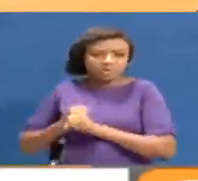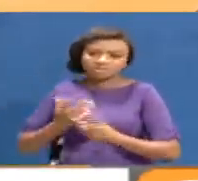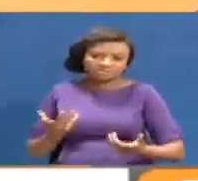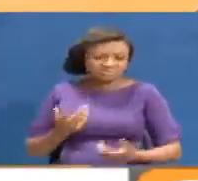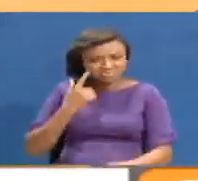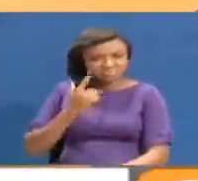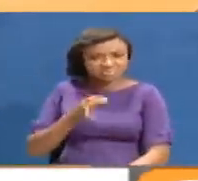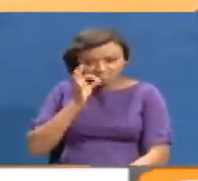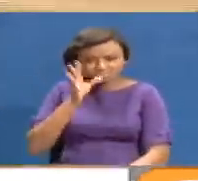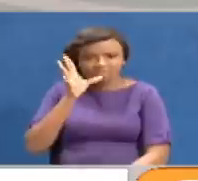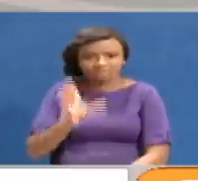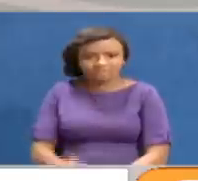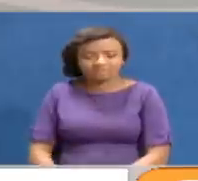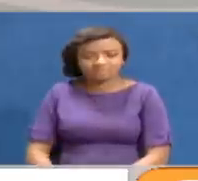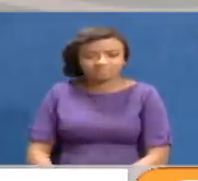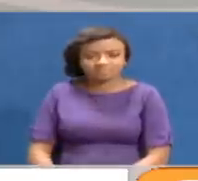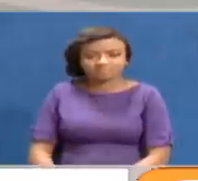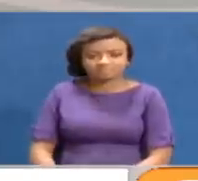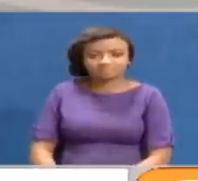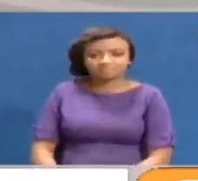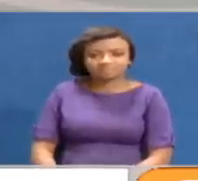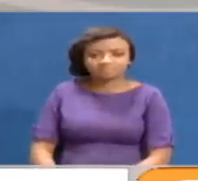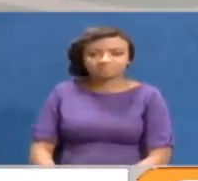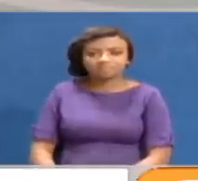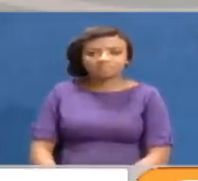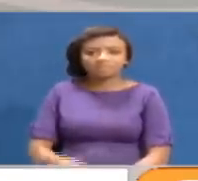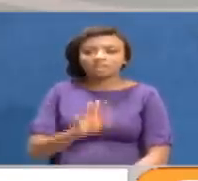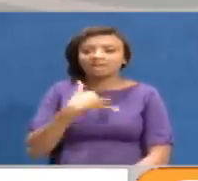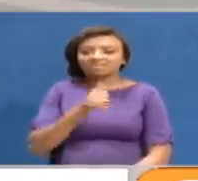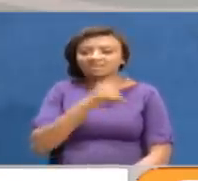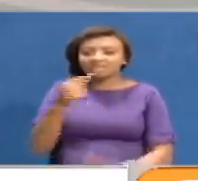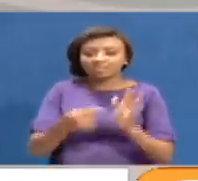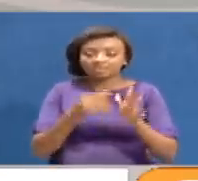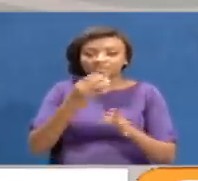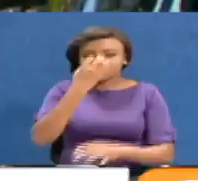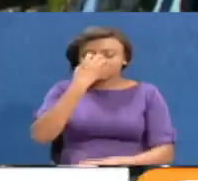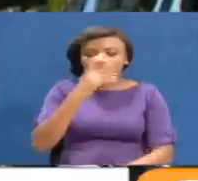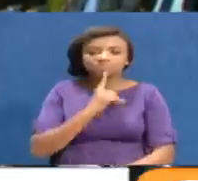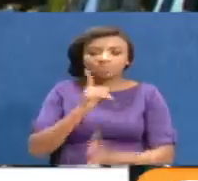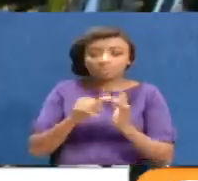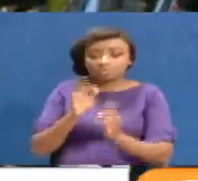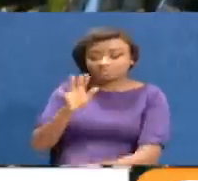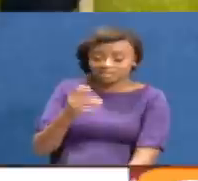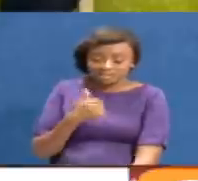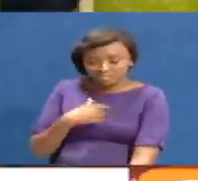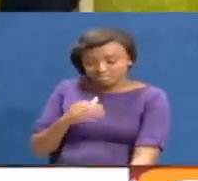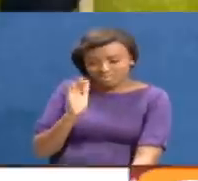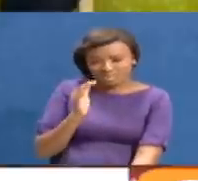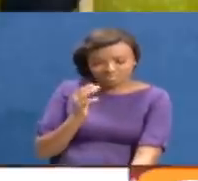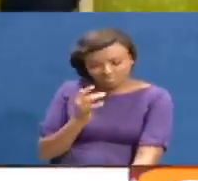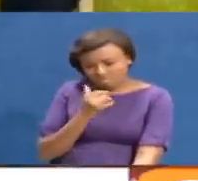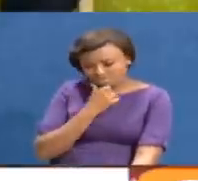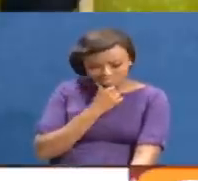get it any better. Okay. Yeah. Let me bring up something the deputy president said earlier on and hear your views on it. Let's play it. The question I am asking